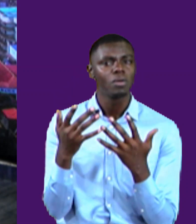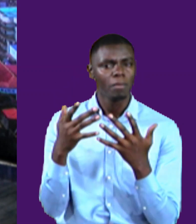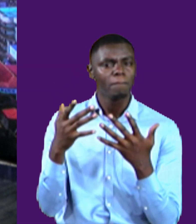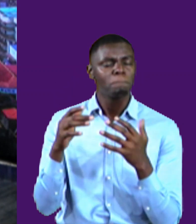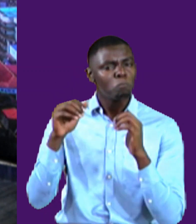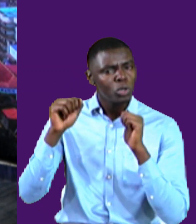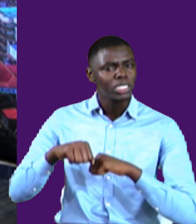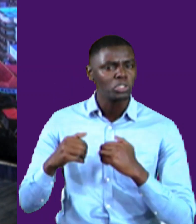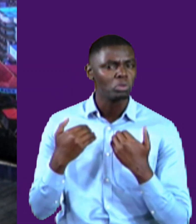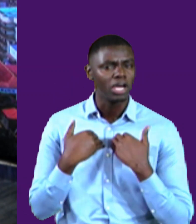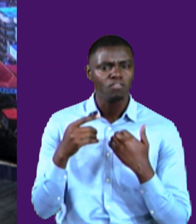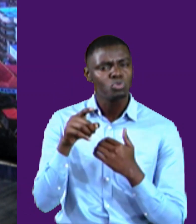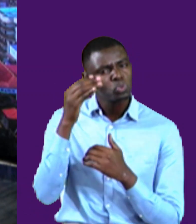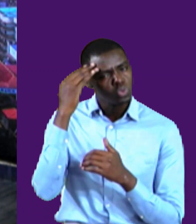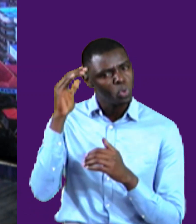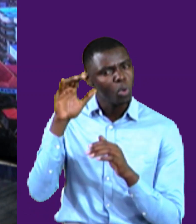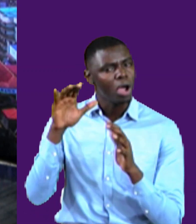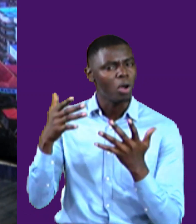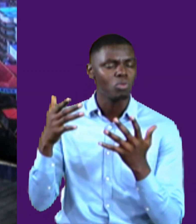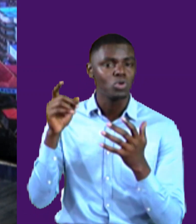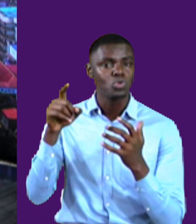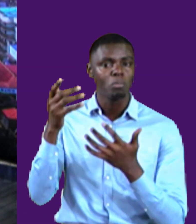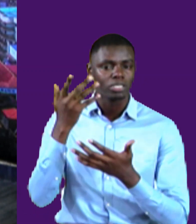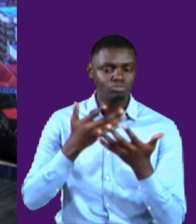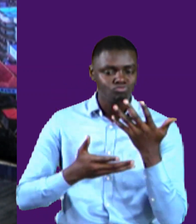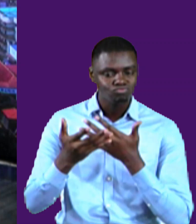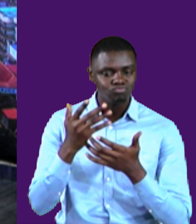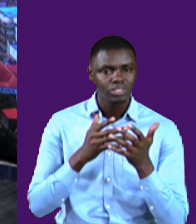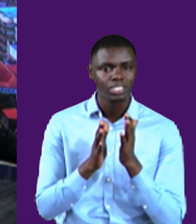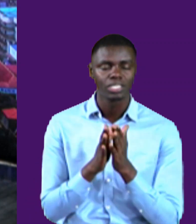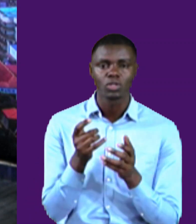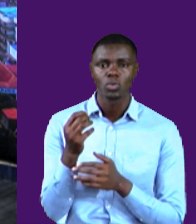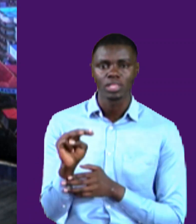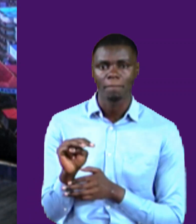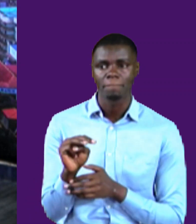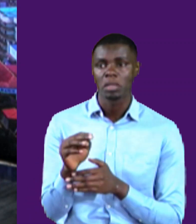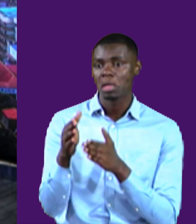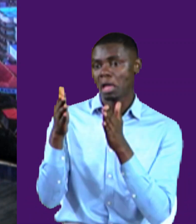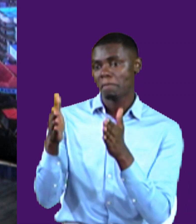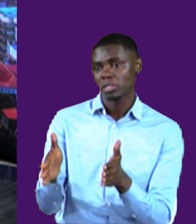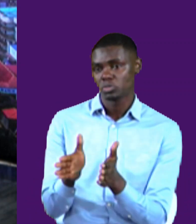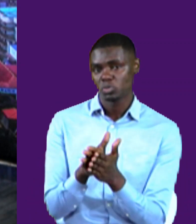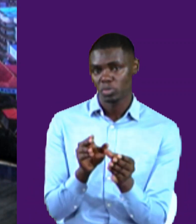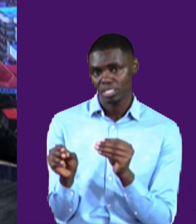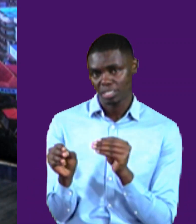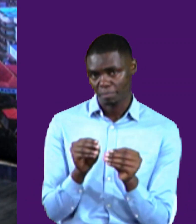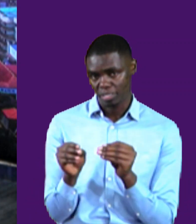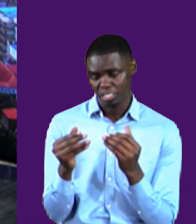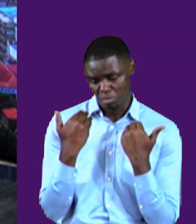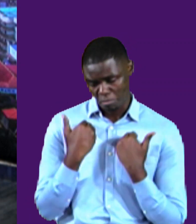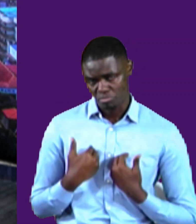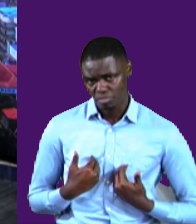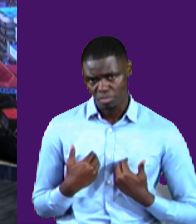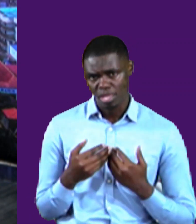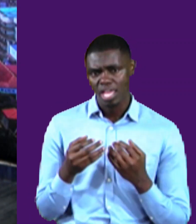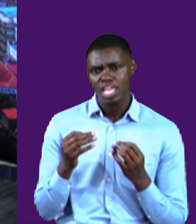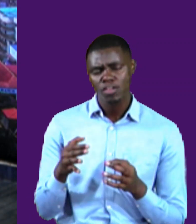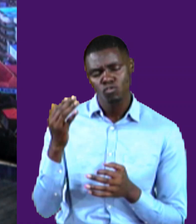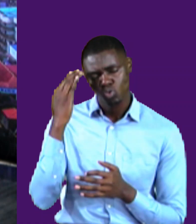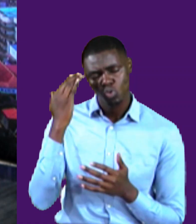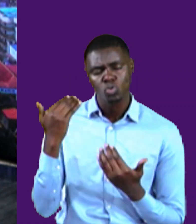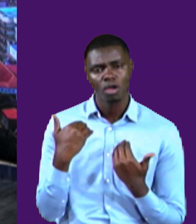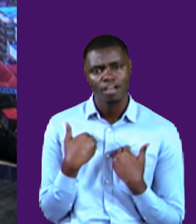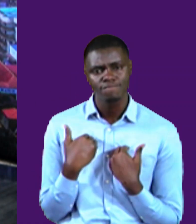potential. You need to interact with them. Or maybe as a person with disability, if you know you